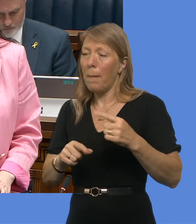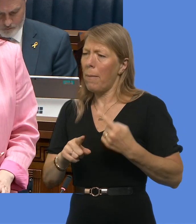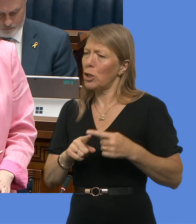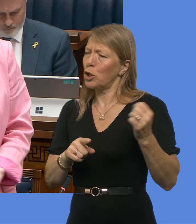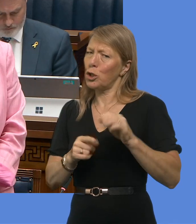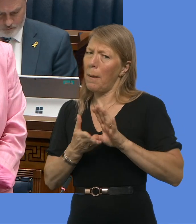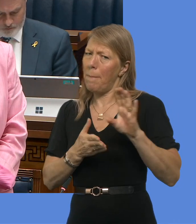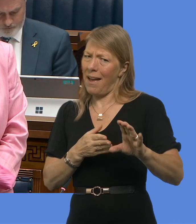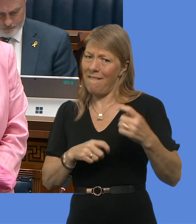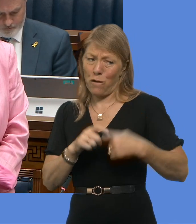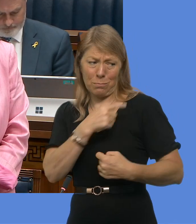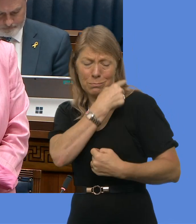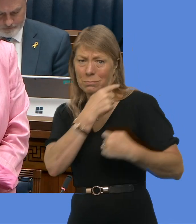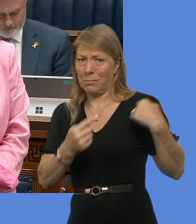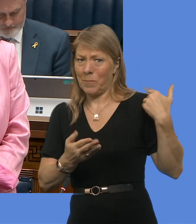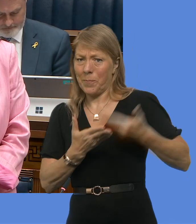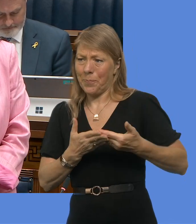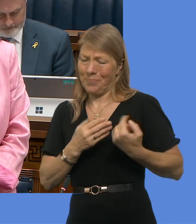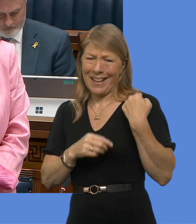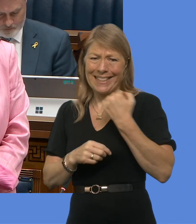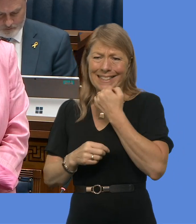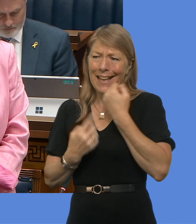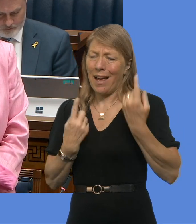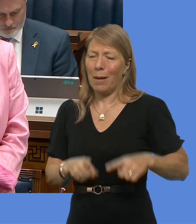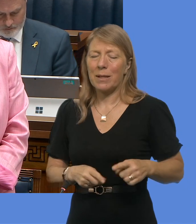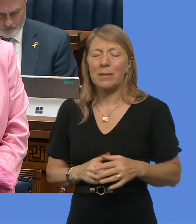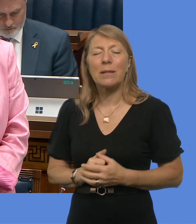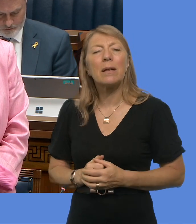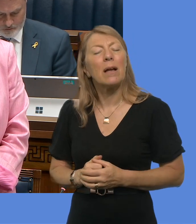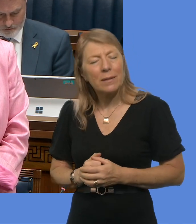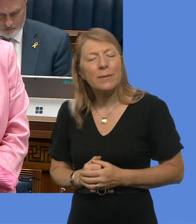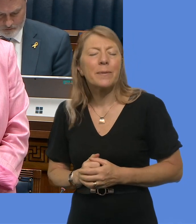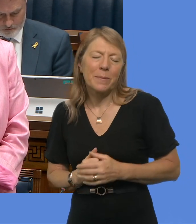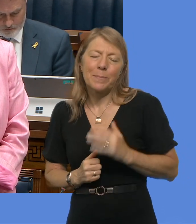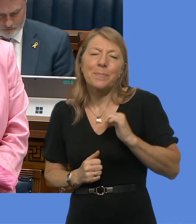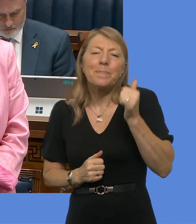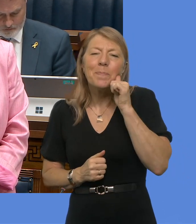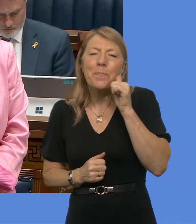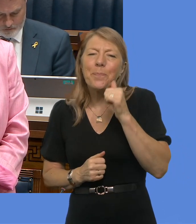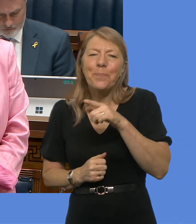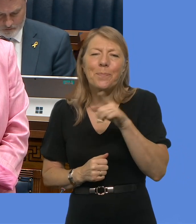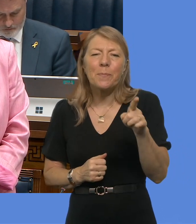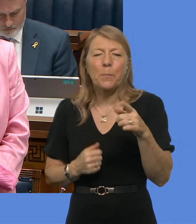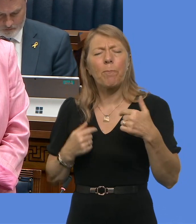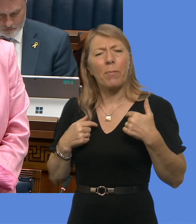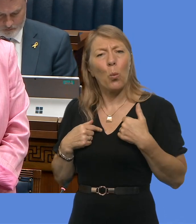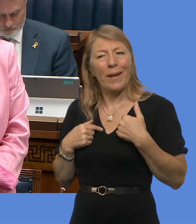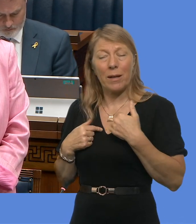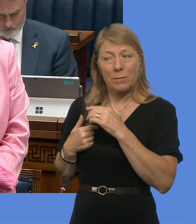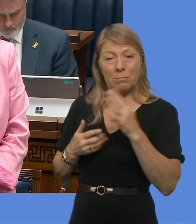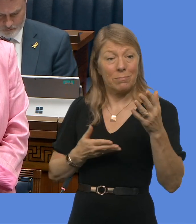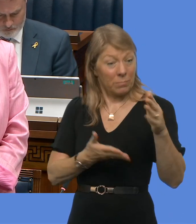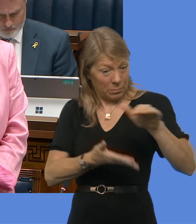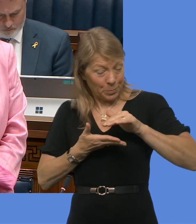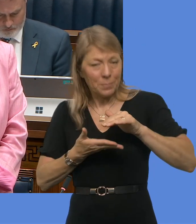for his question. Yes, I absolutely support that call, and we've made those representations to the UK Government. We had